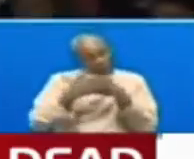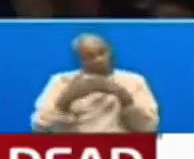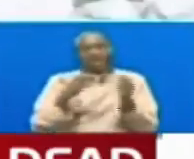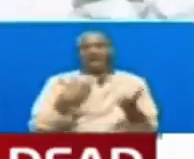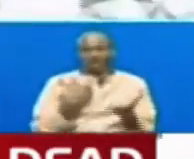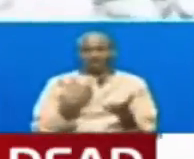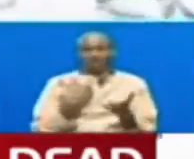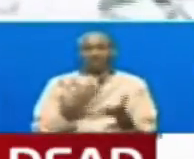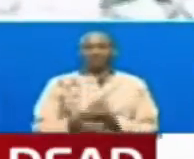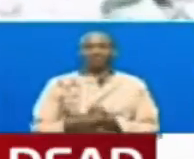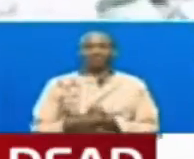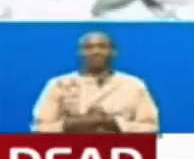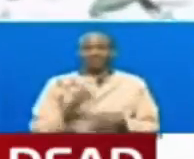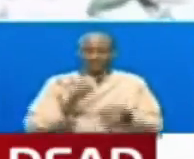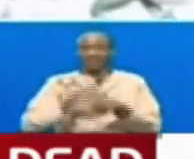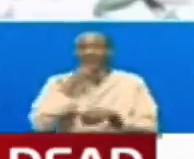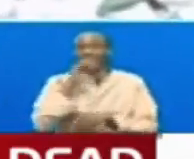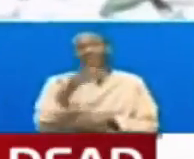his death.